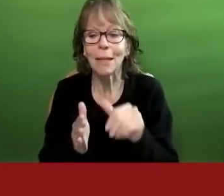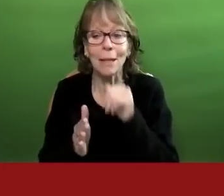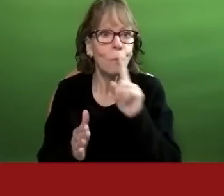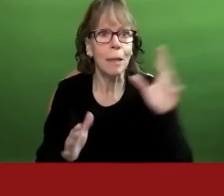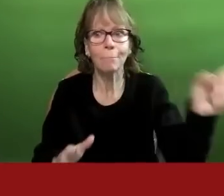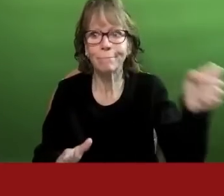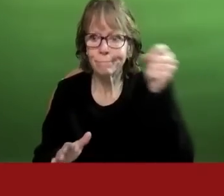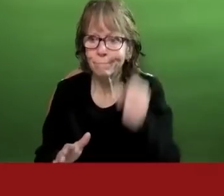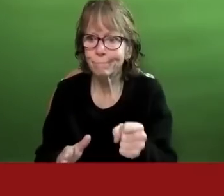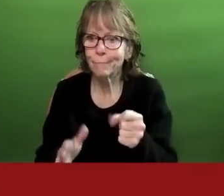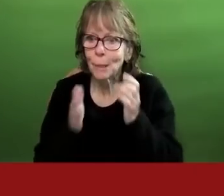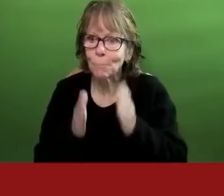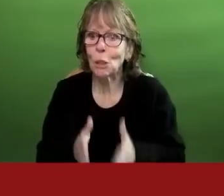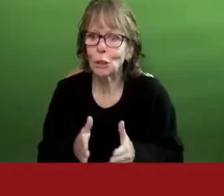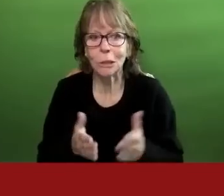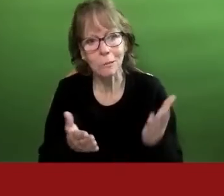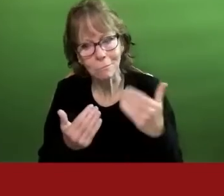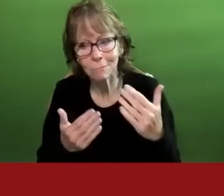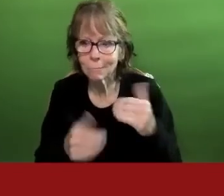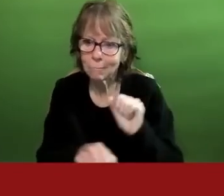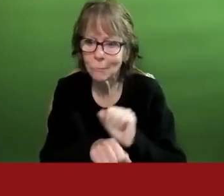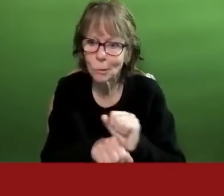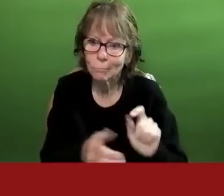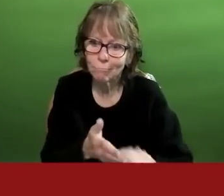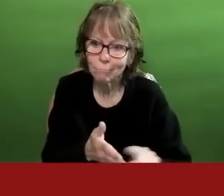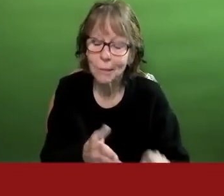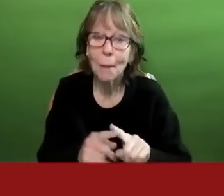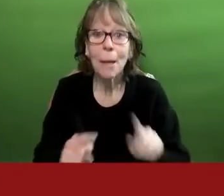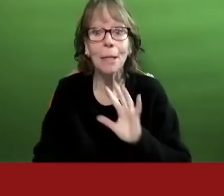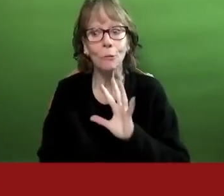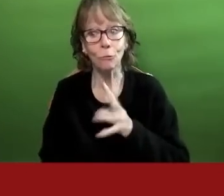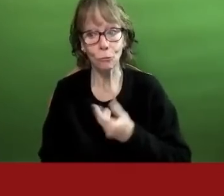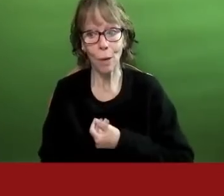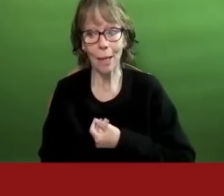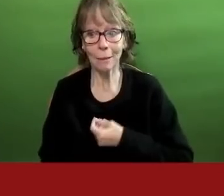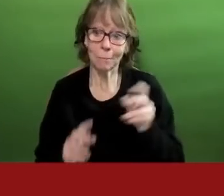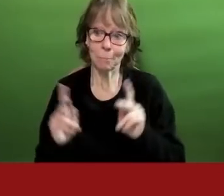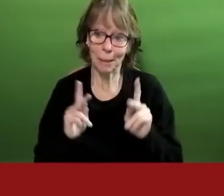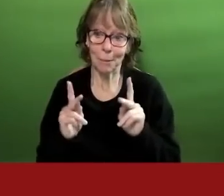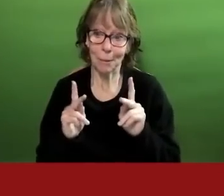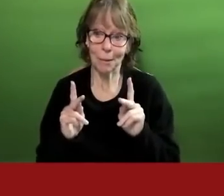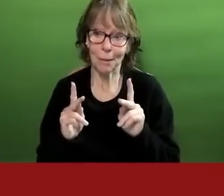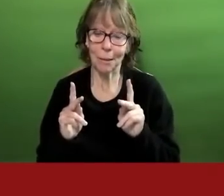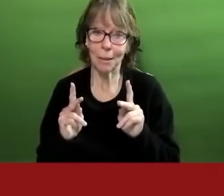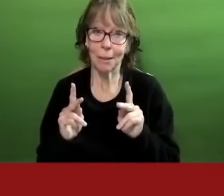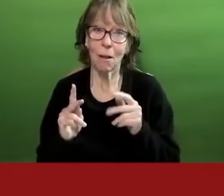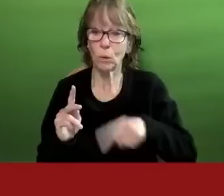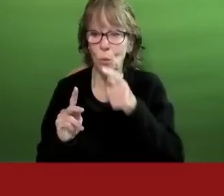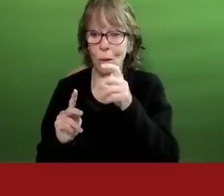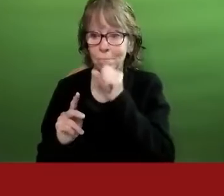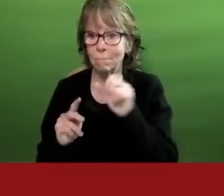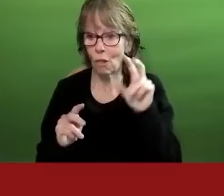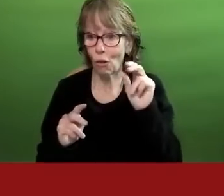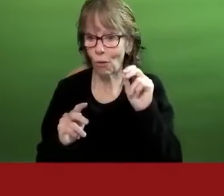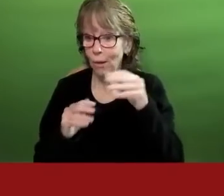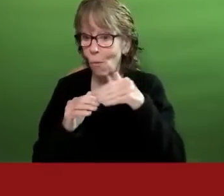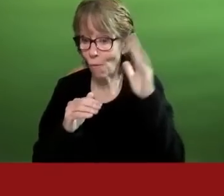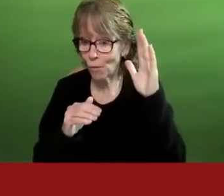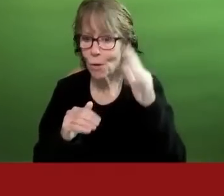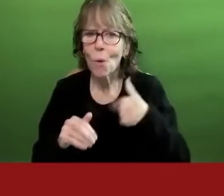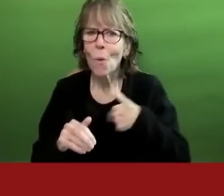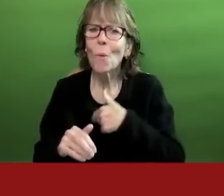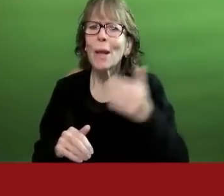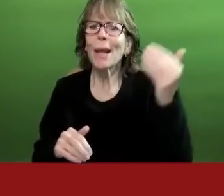work, but when you work with trans patients, they are often, I would say, at least those of us who are 30 or older, aware of